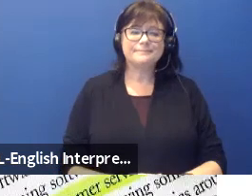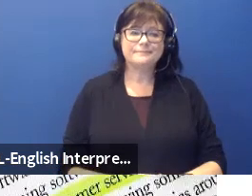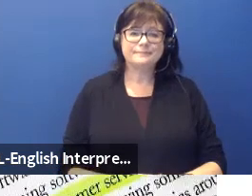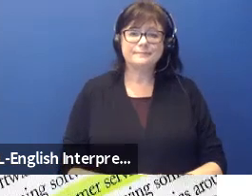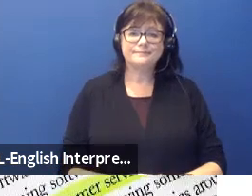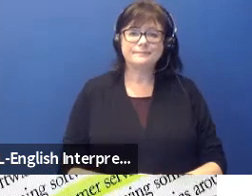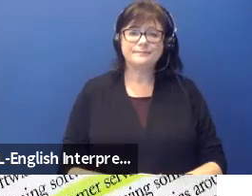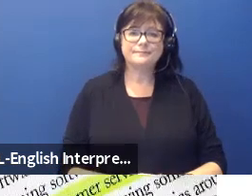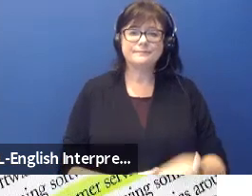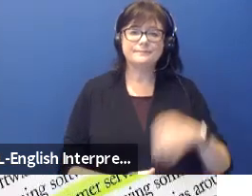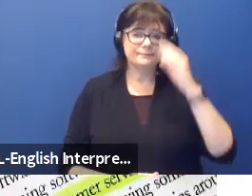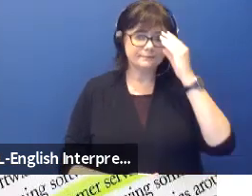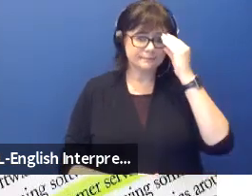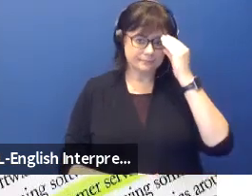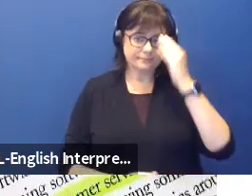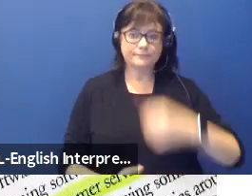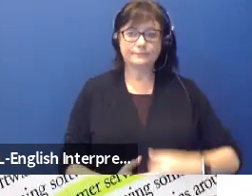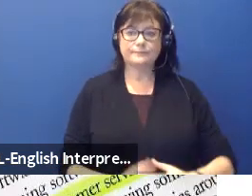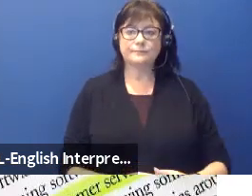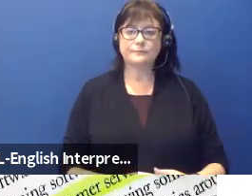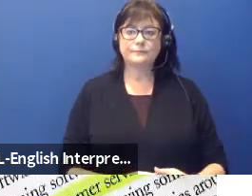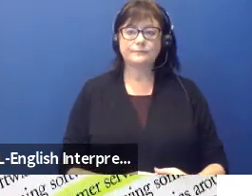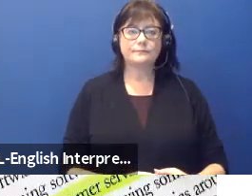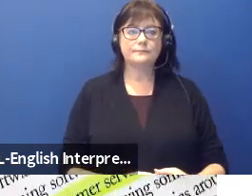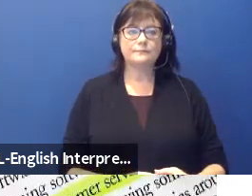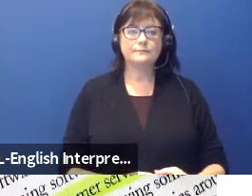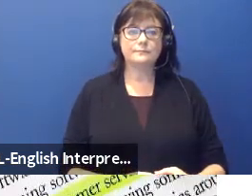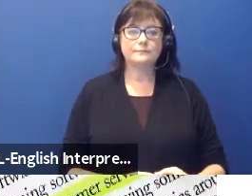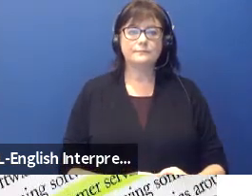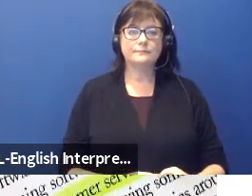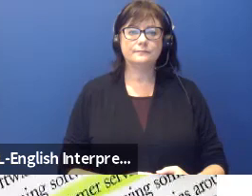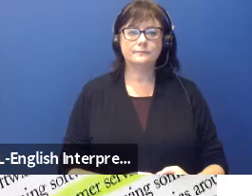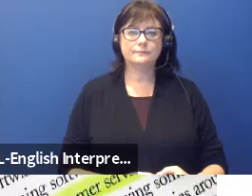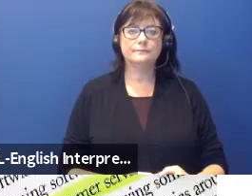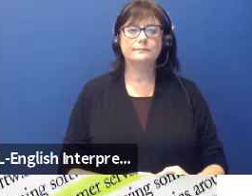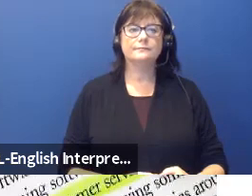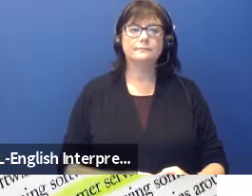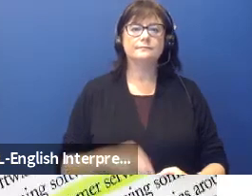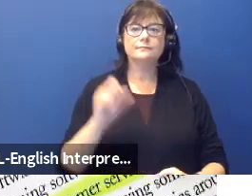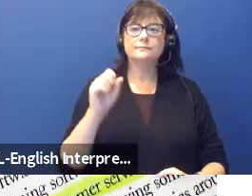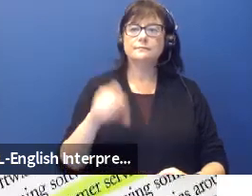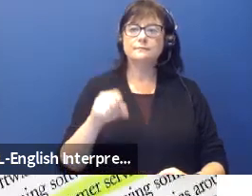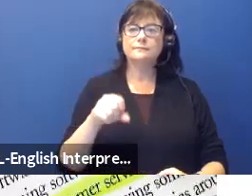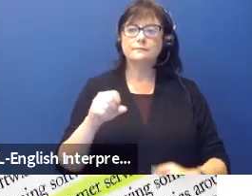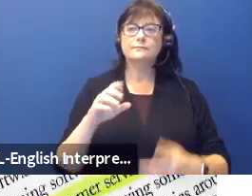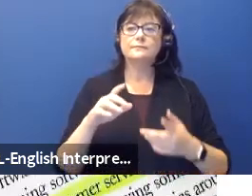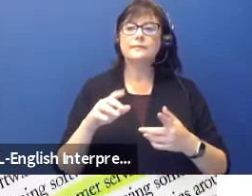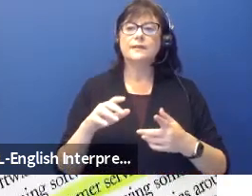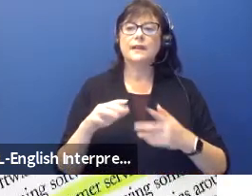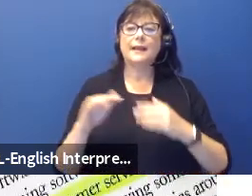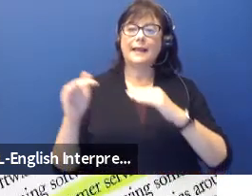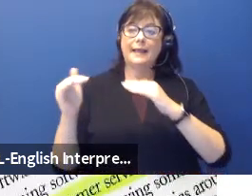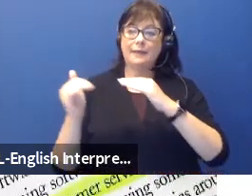So yes, referrals at entrance do count as well. So we'll delve a little bit deeper into how they count